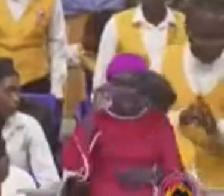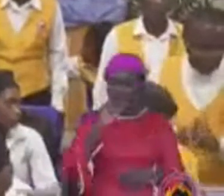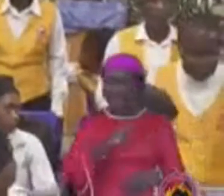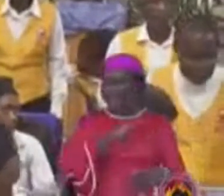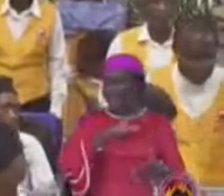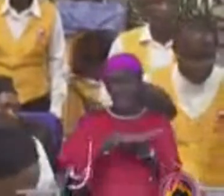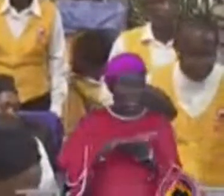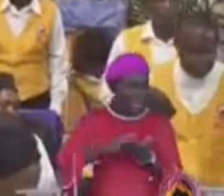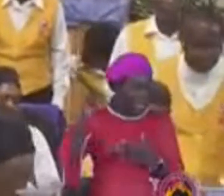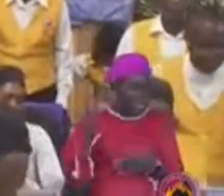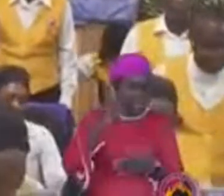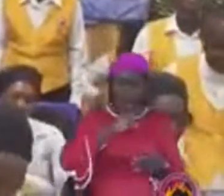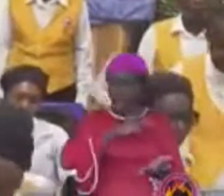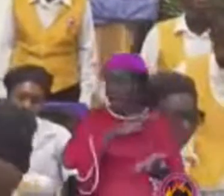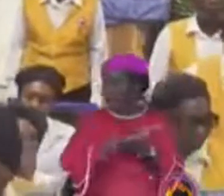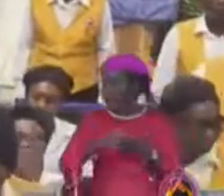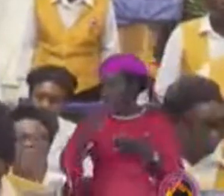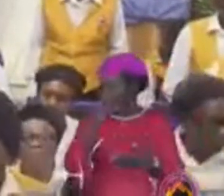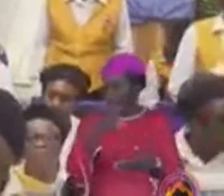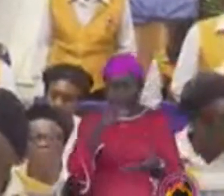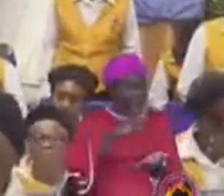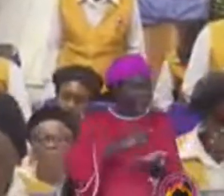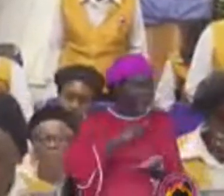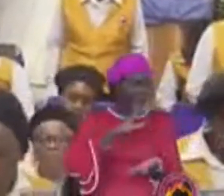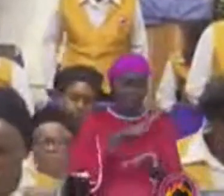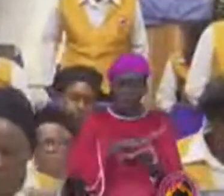out of your blood. Now.